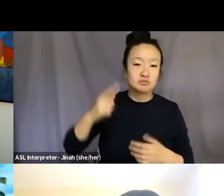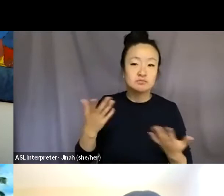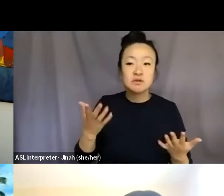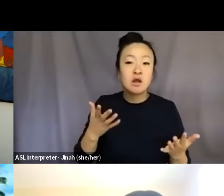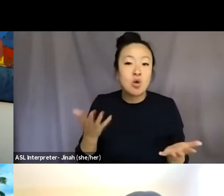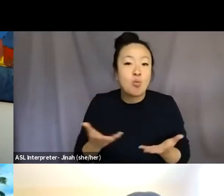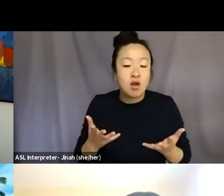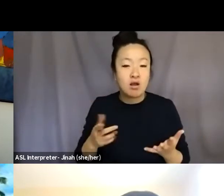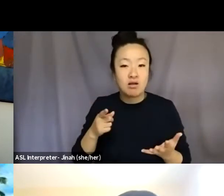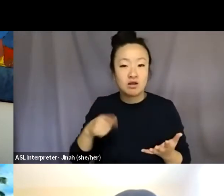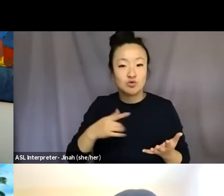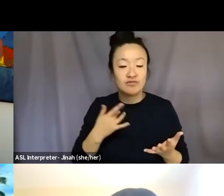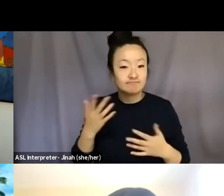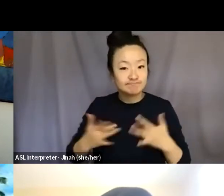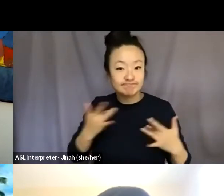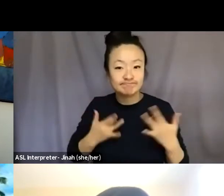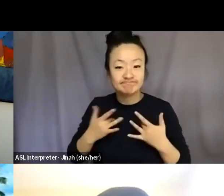you about the future?